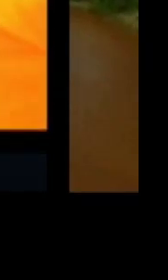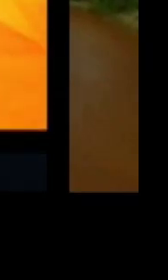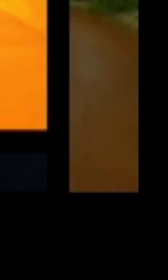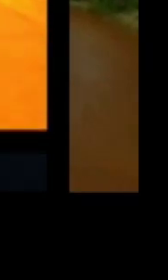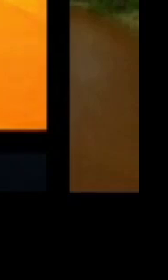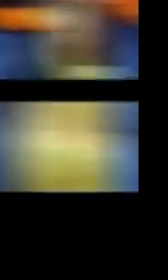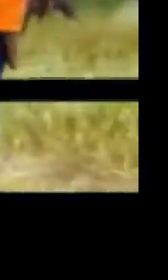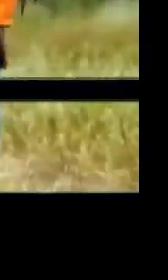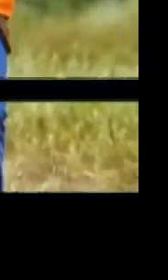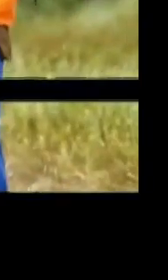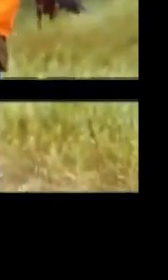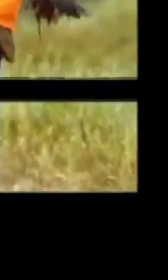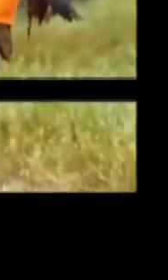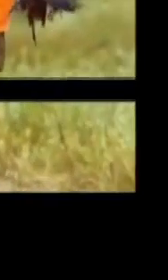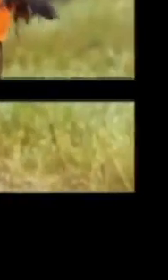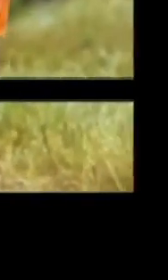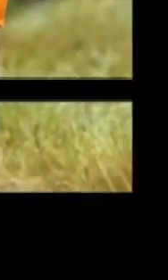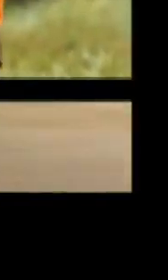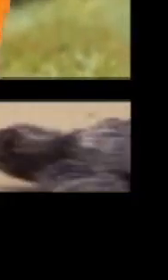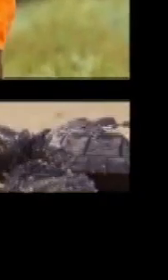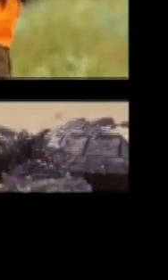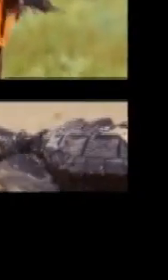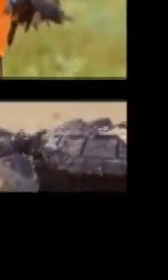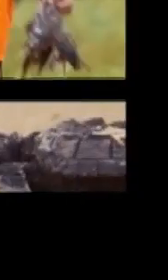person's safe zone of fire.